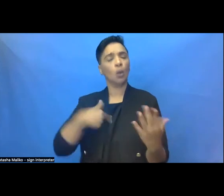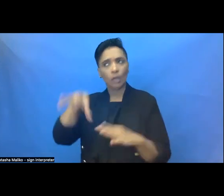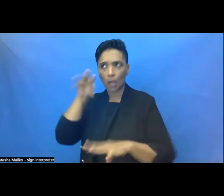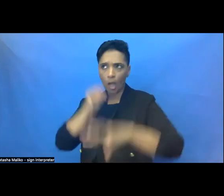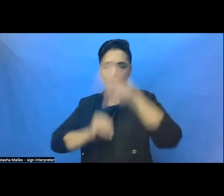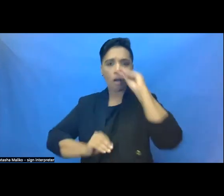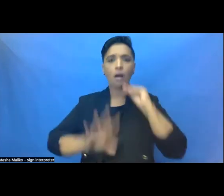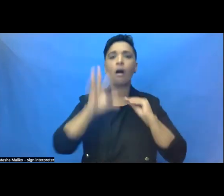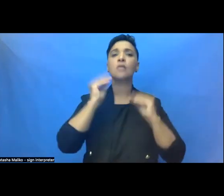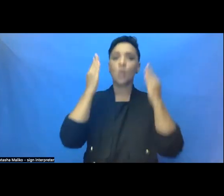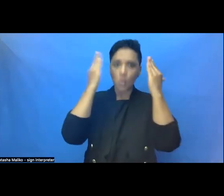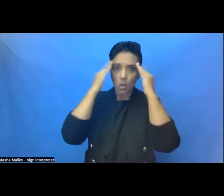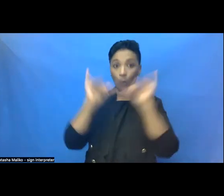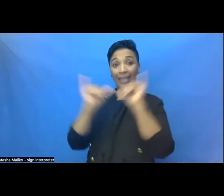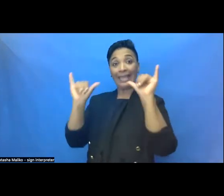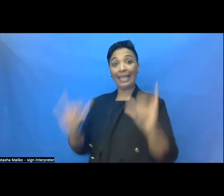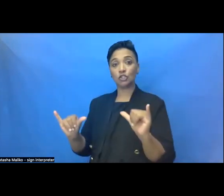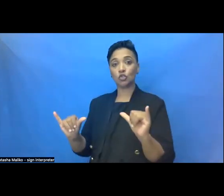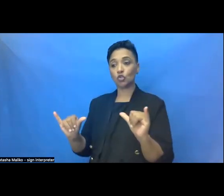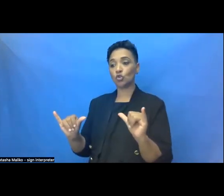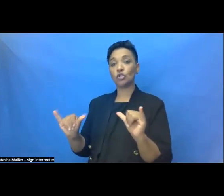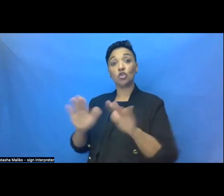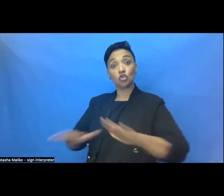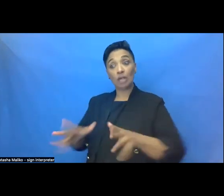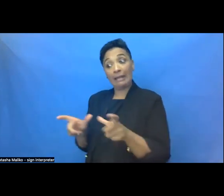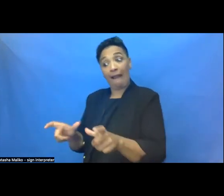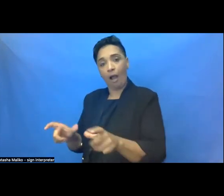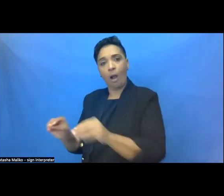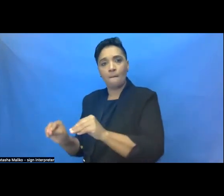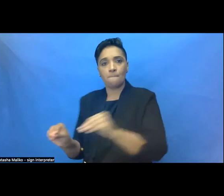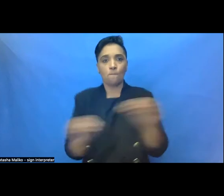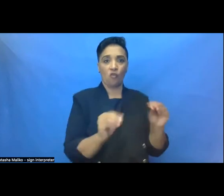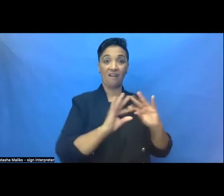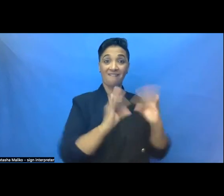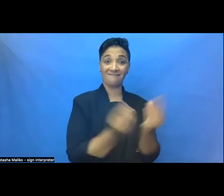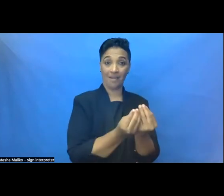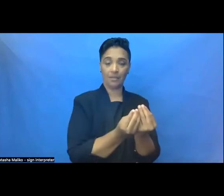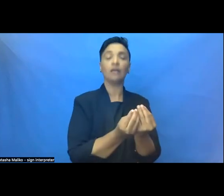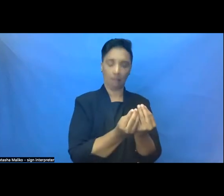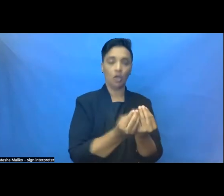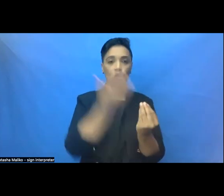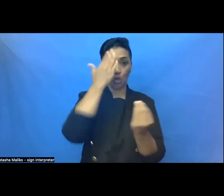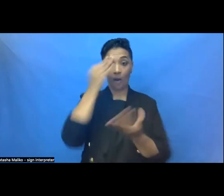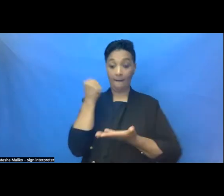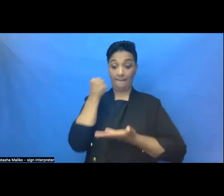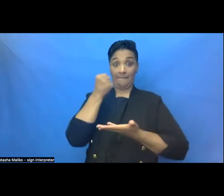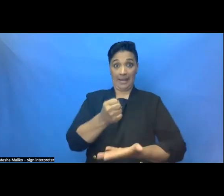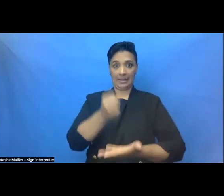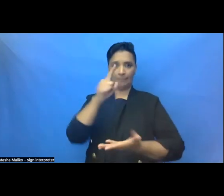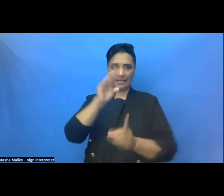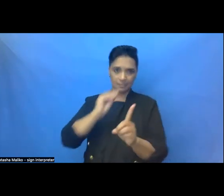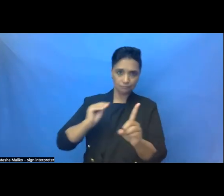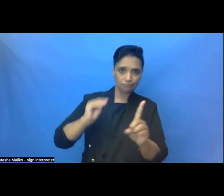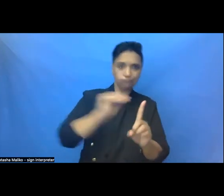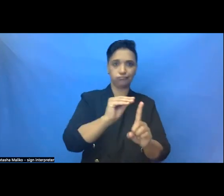do deinstitutionalization. And one of the core principles is the idea of the money follows the person. So the money